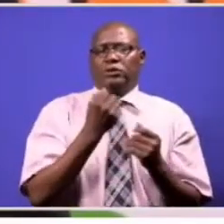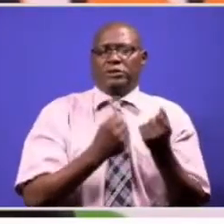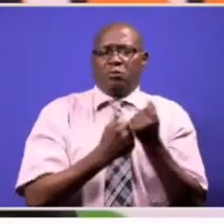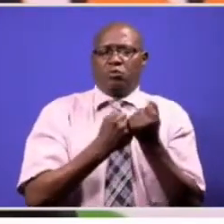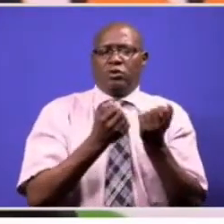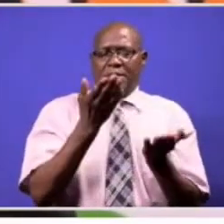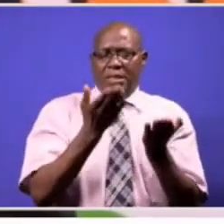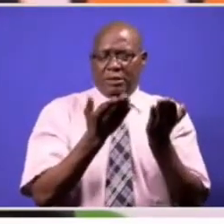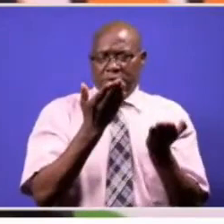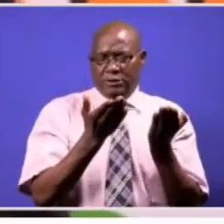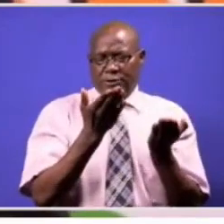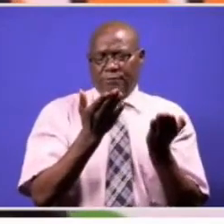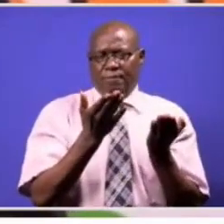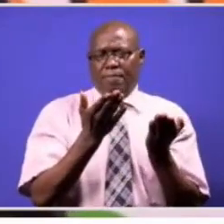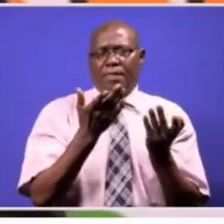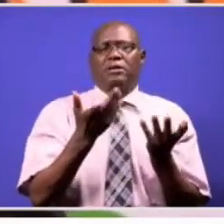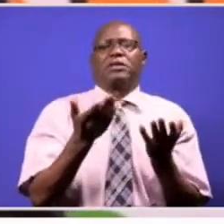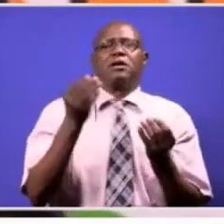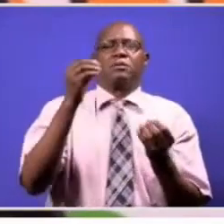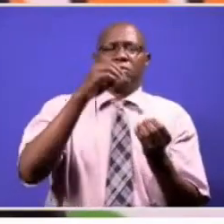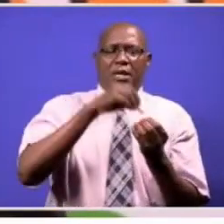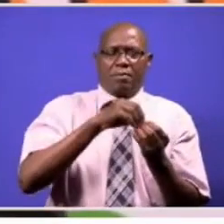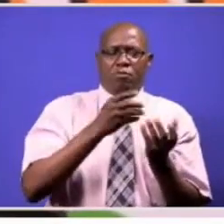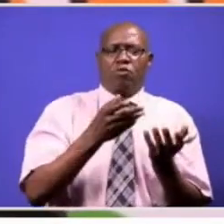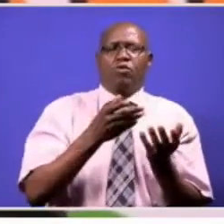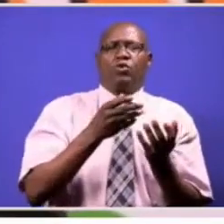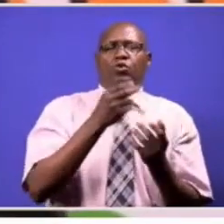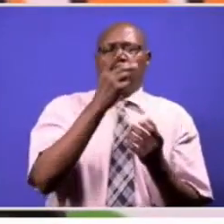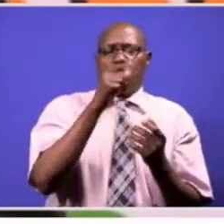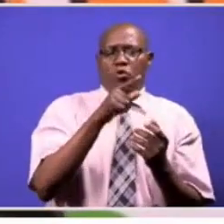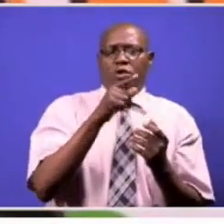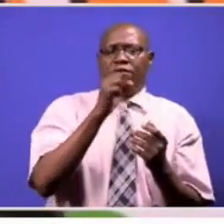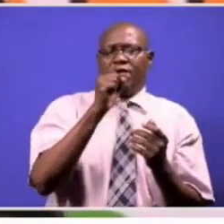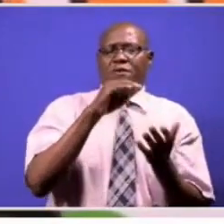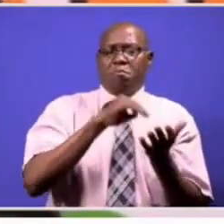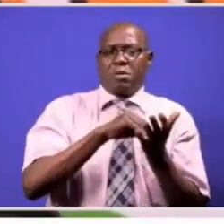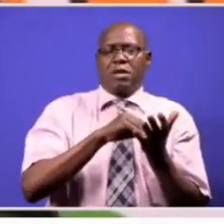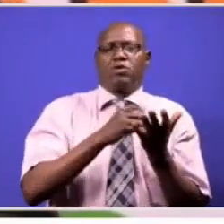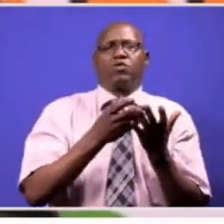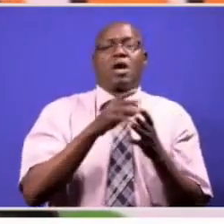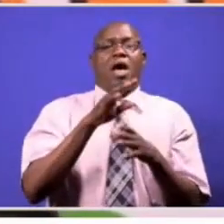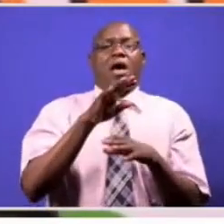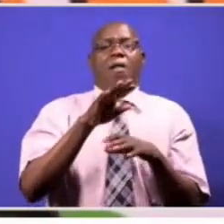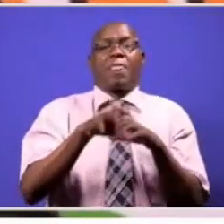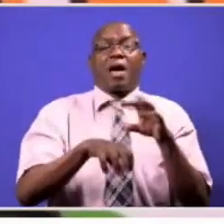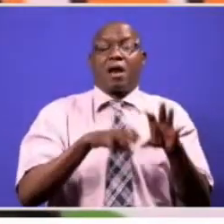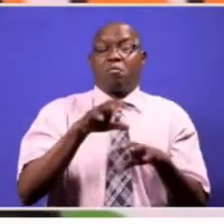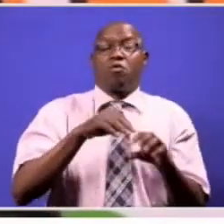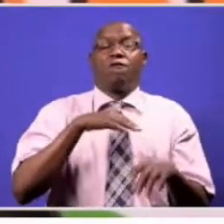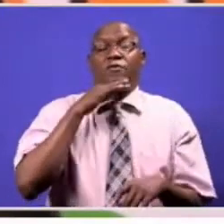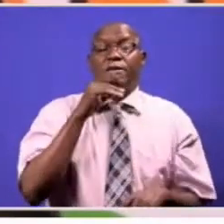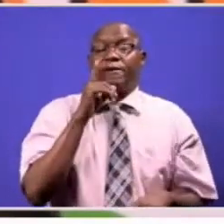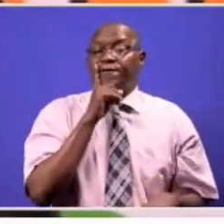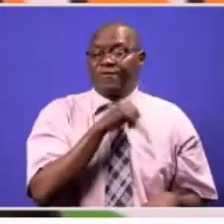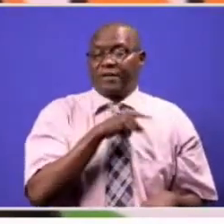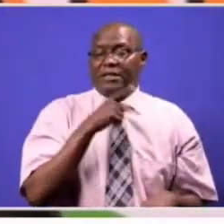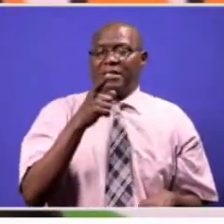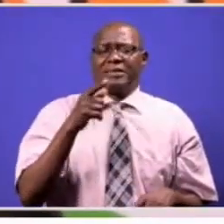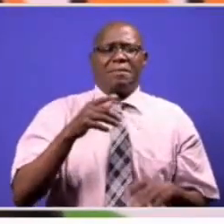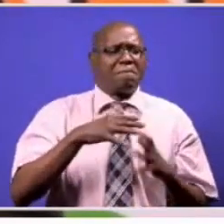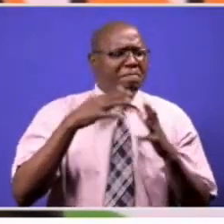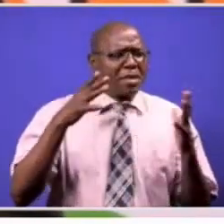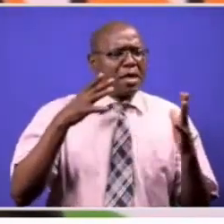Further, 2.5 million livestock have died, and this is a big loss to the